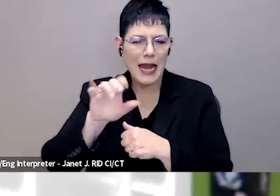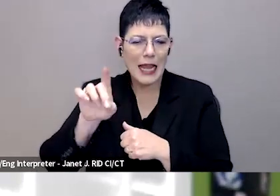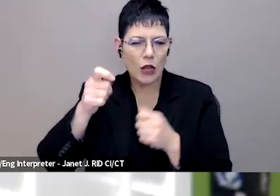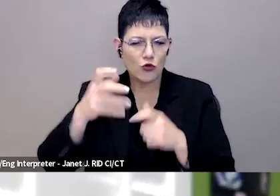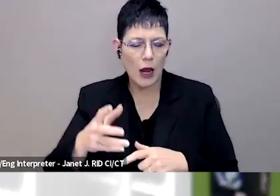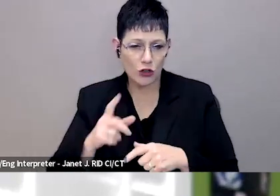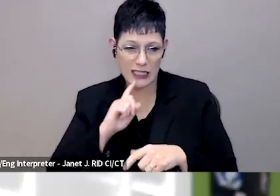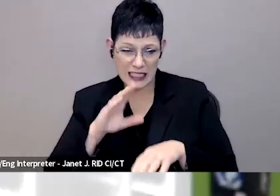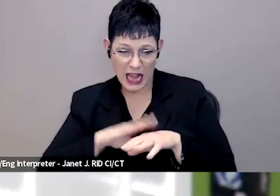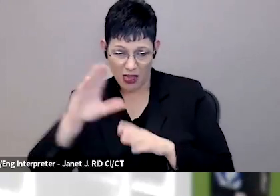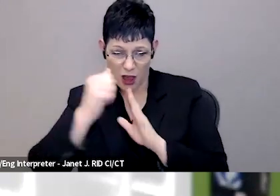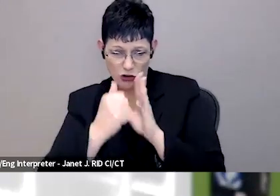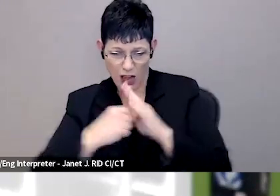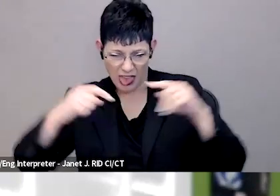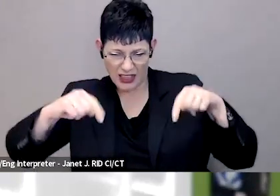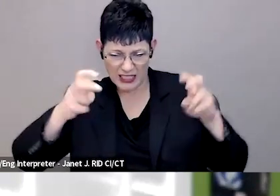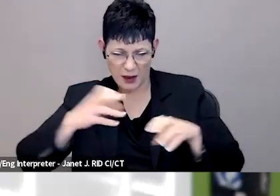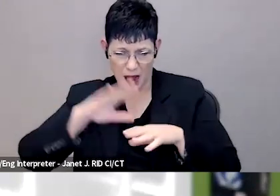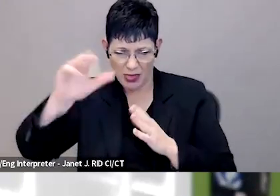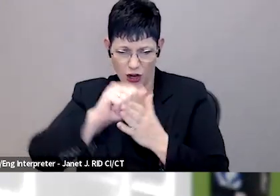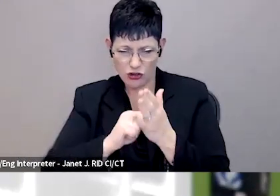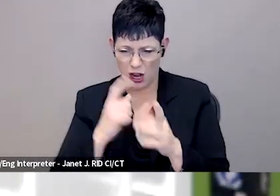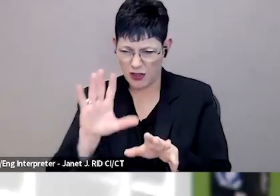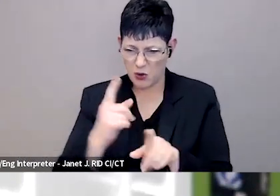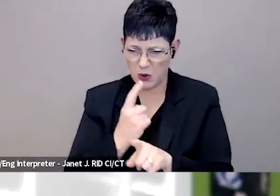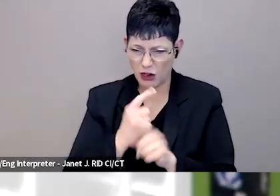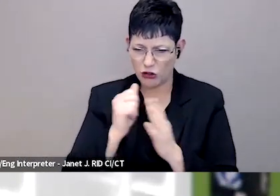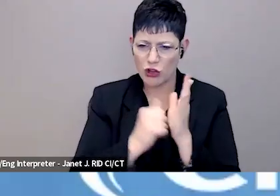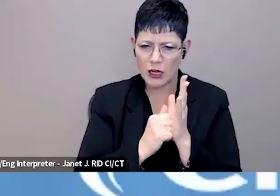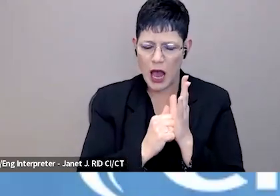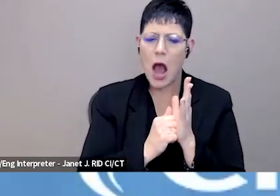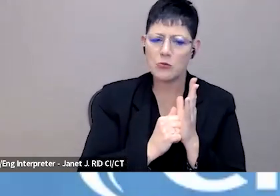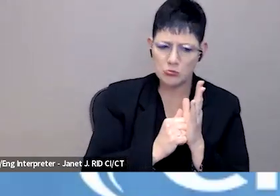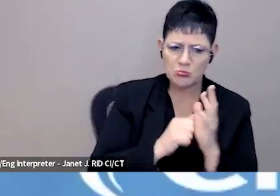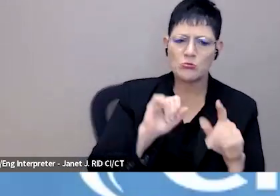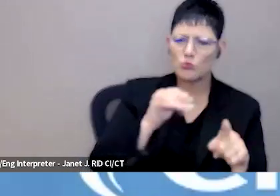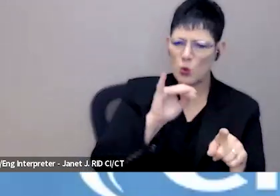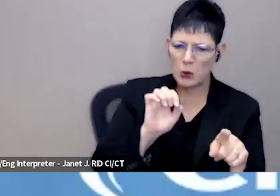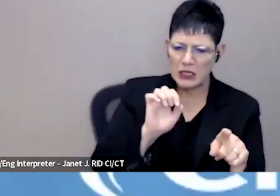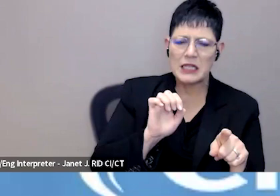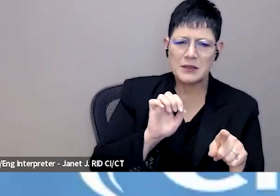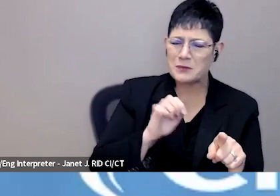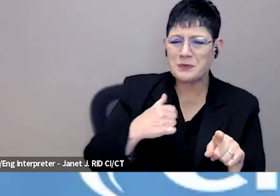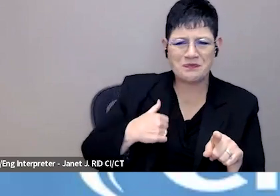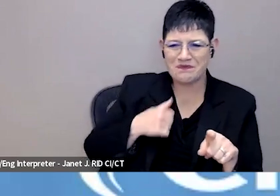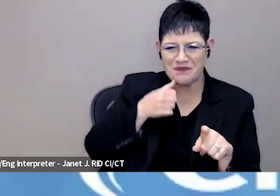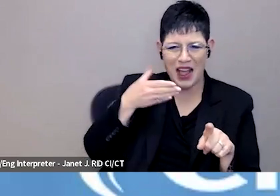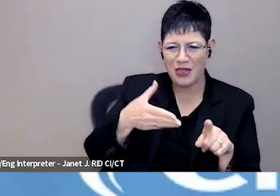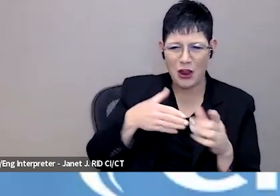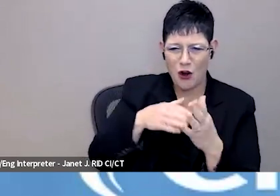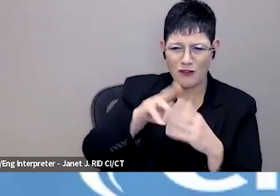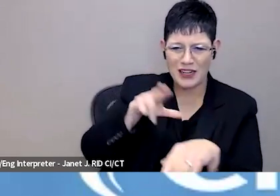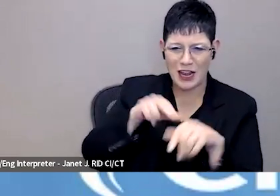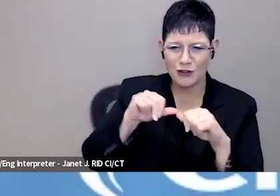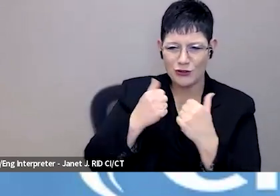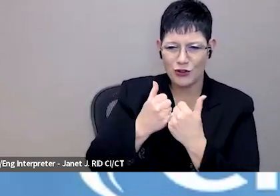on their agenda at some of the regular meetings that they're having? Well, I am not in a lot of the meetings with the National